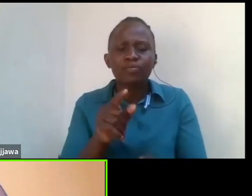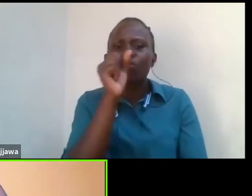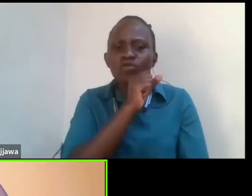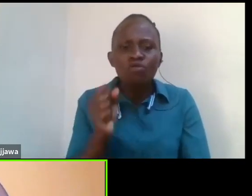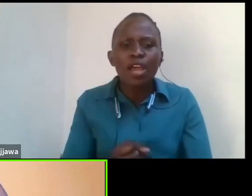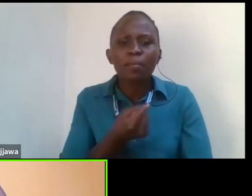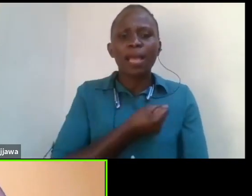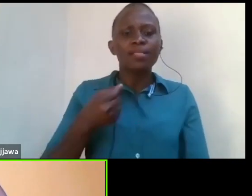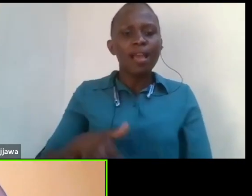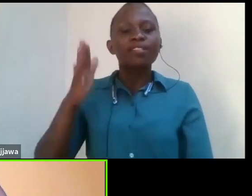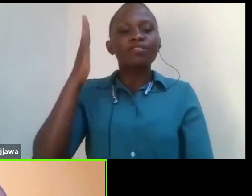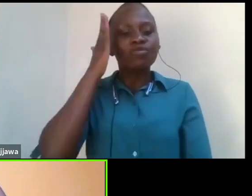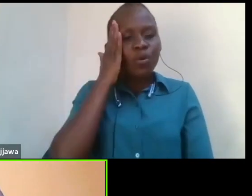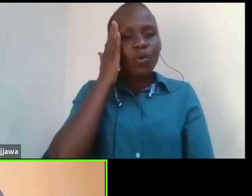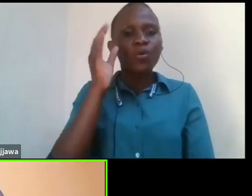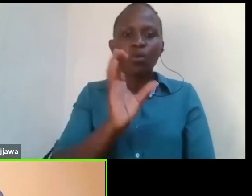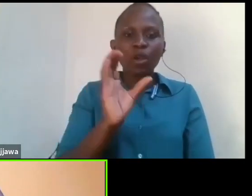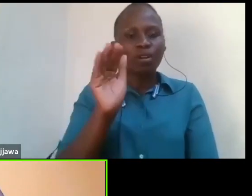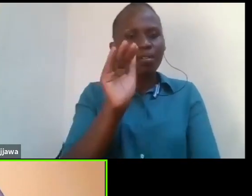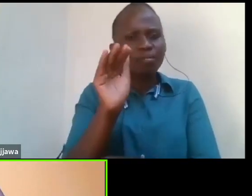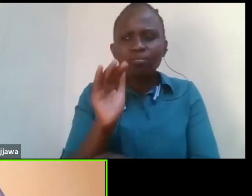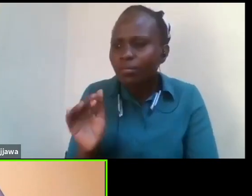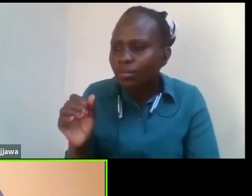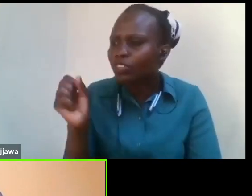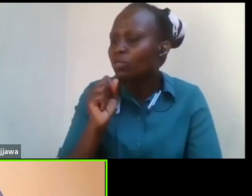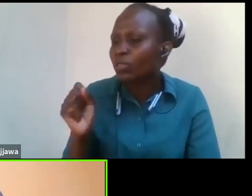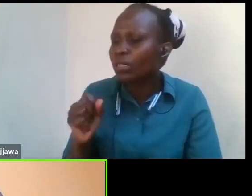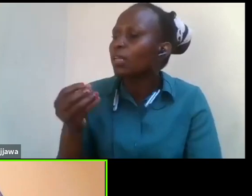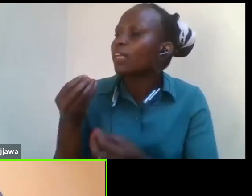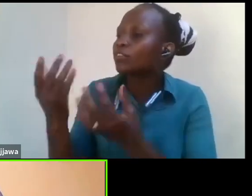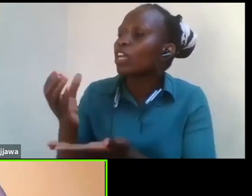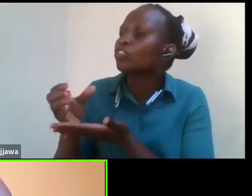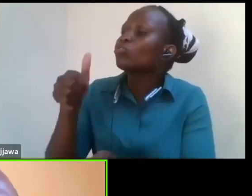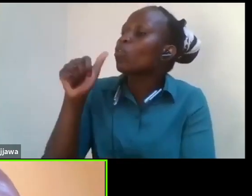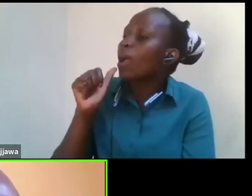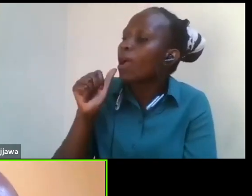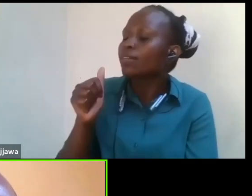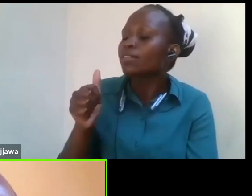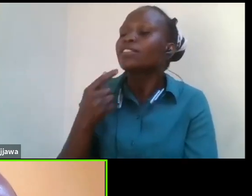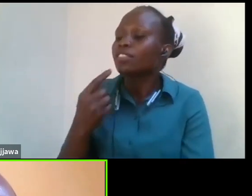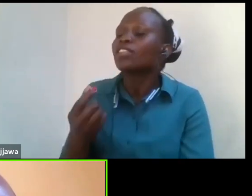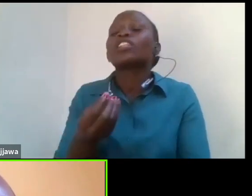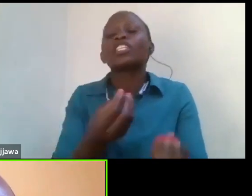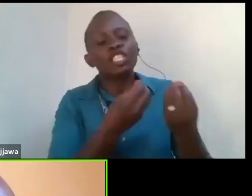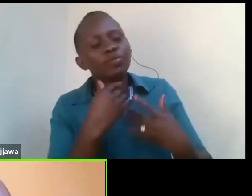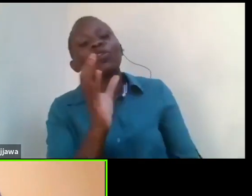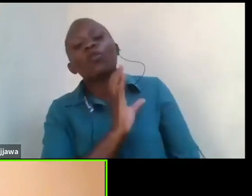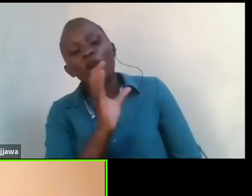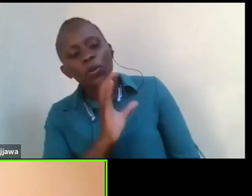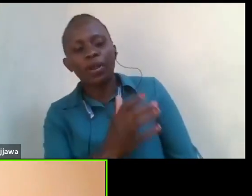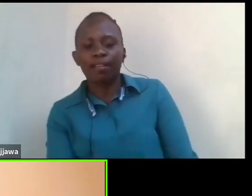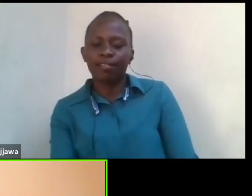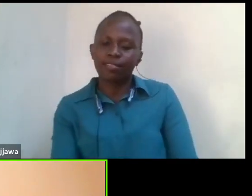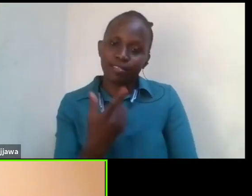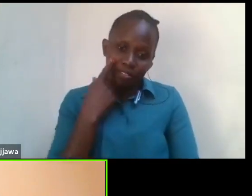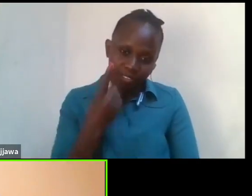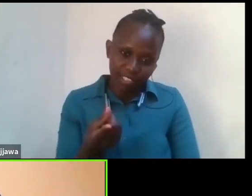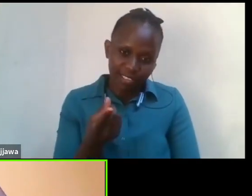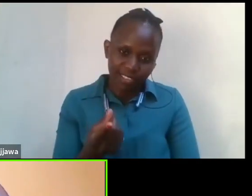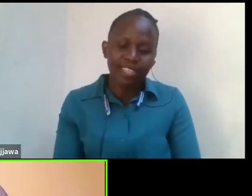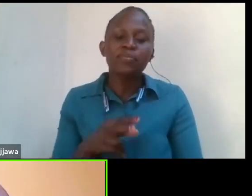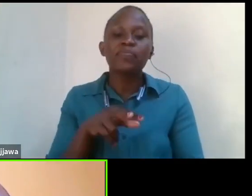village, you ask her, grandma, can I give you a soda? She'll tell you, give me Coca-Cola. Uh-huh. So